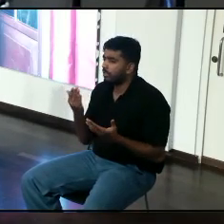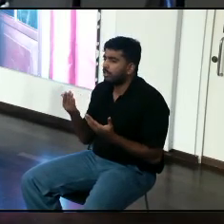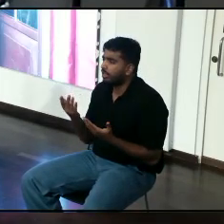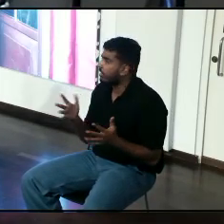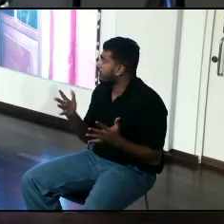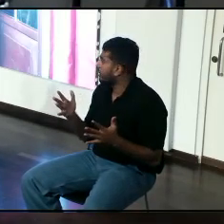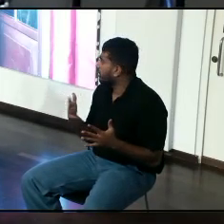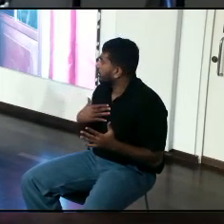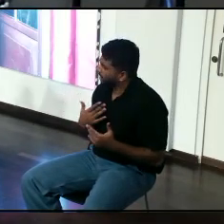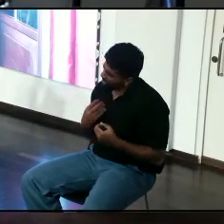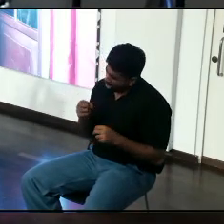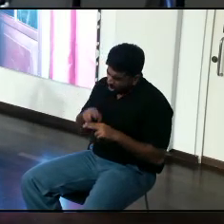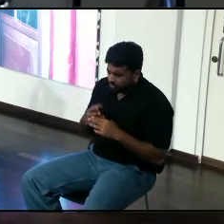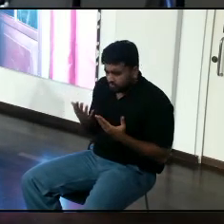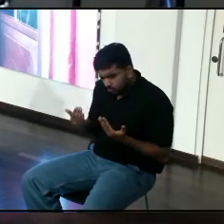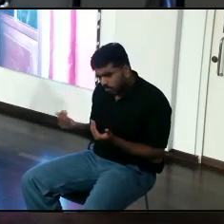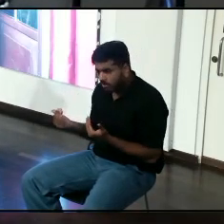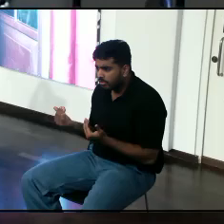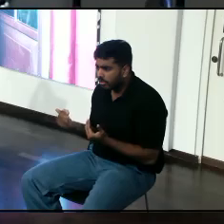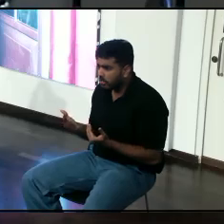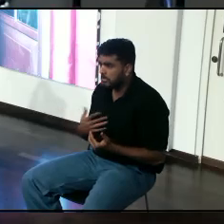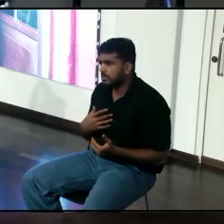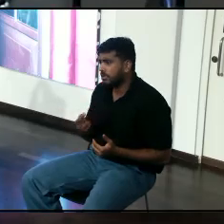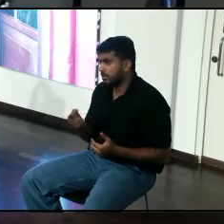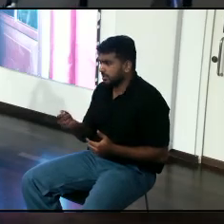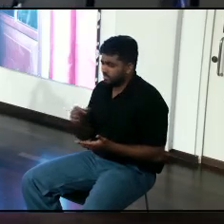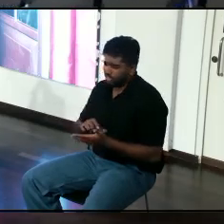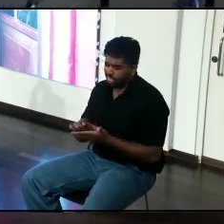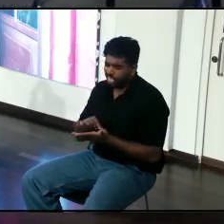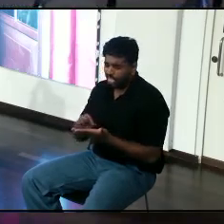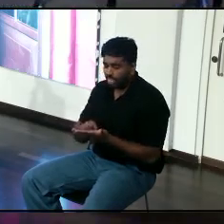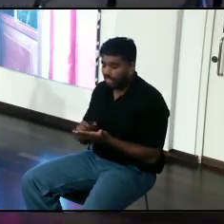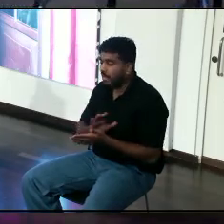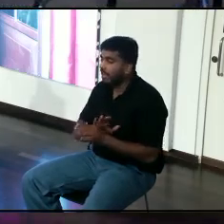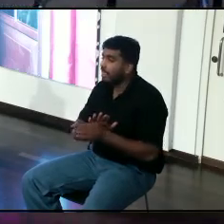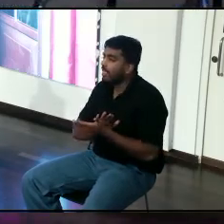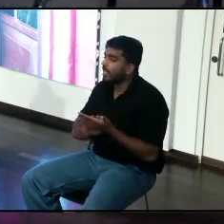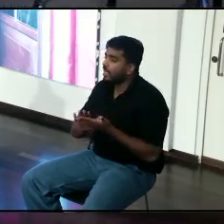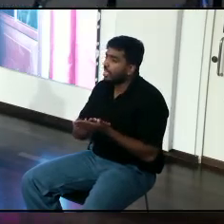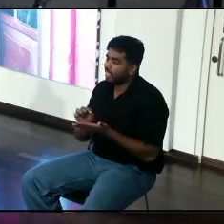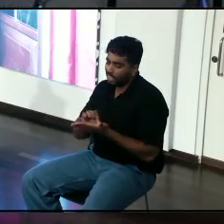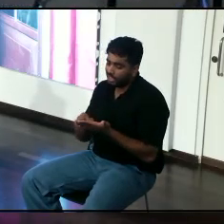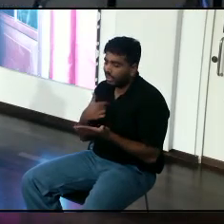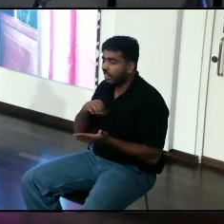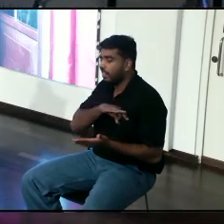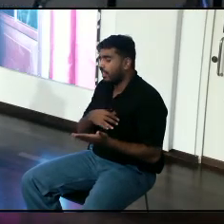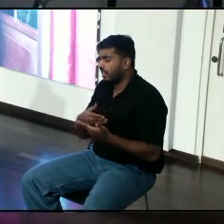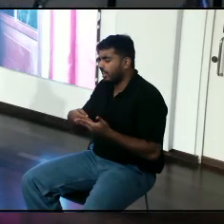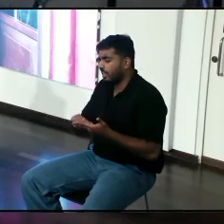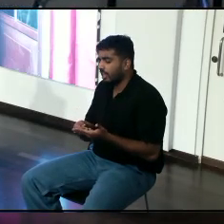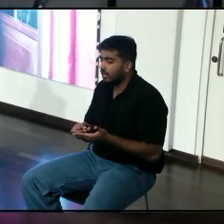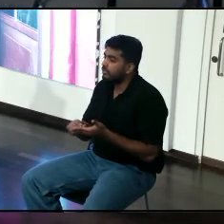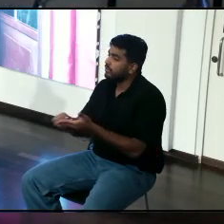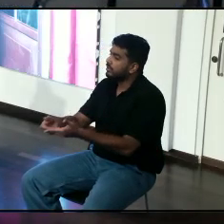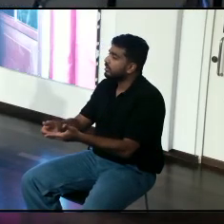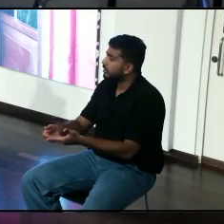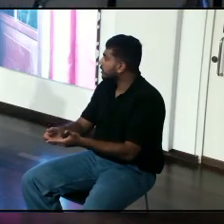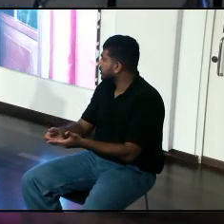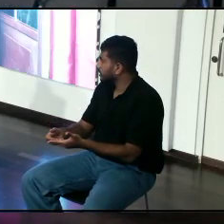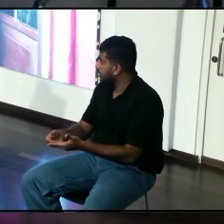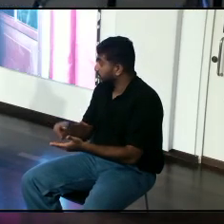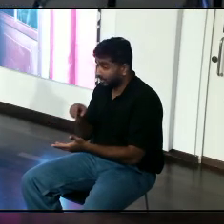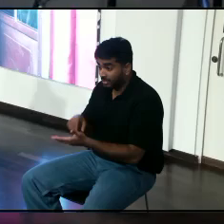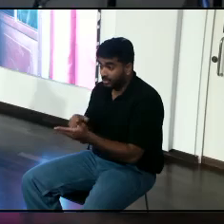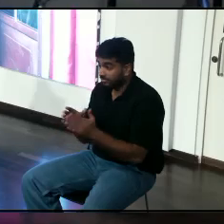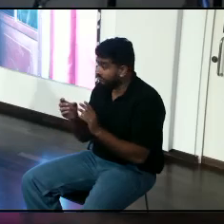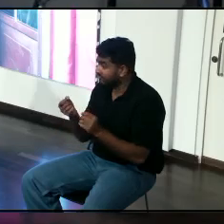said, yes, of course I can. I'll give you a blank check and you can write any amount you want. So I said, it is not